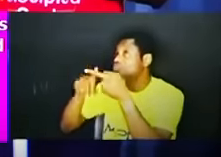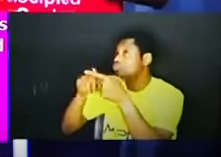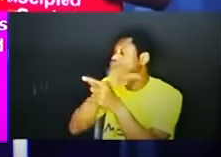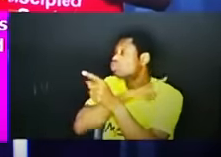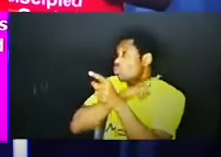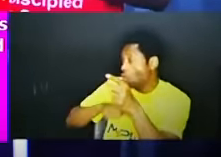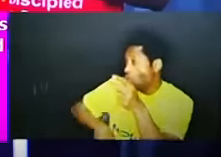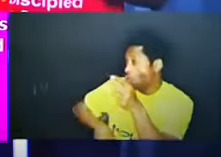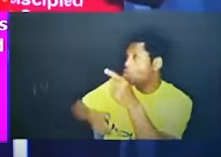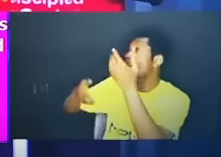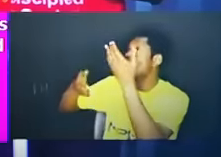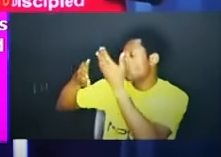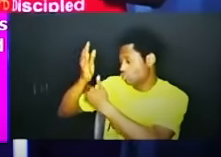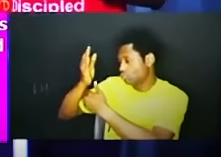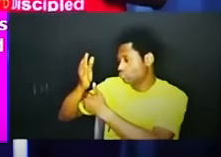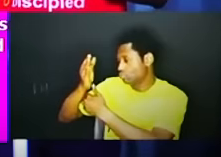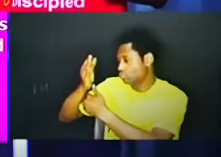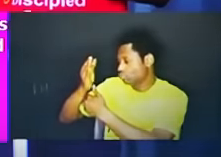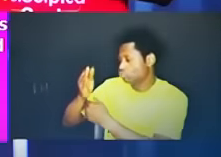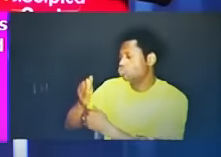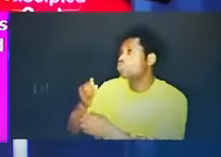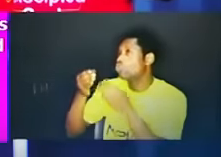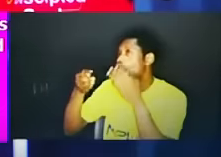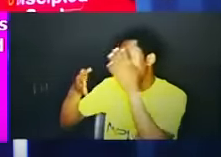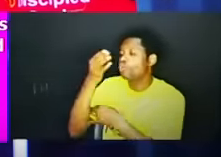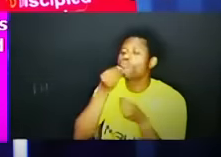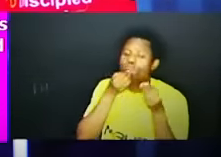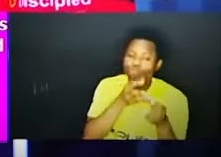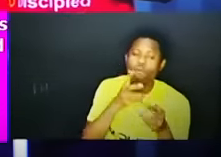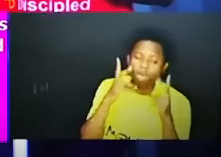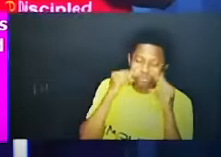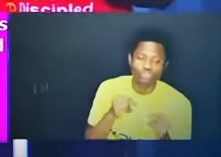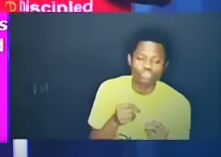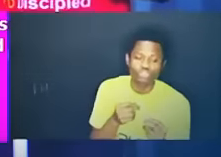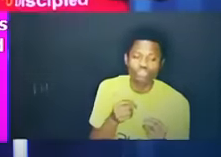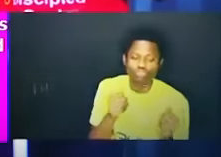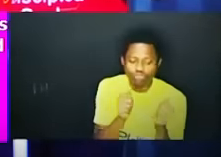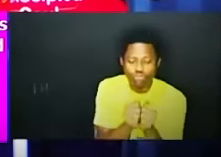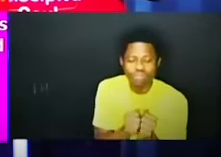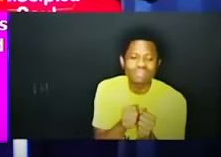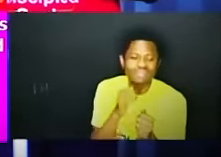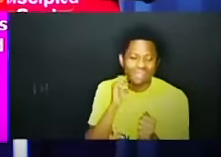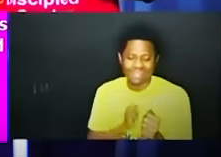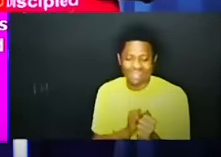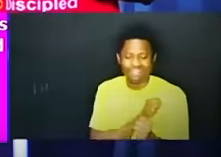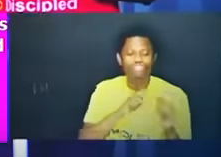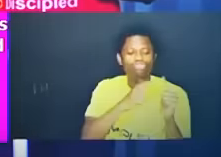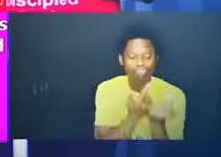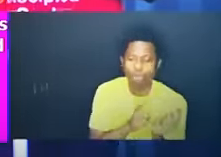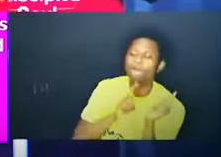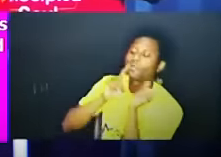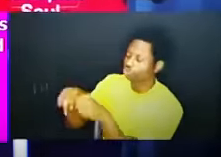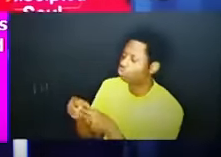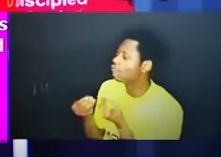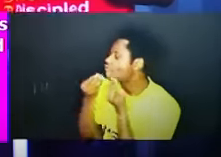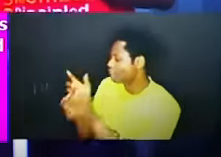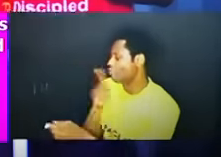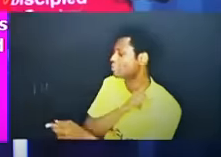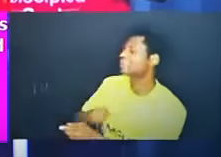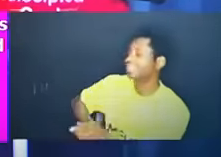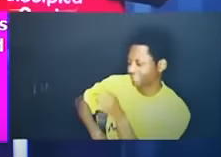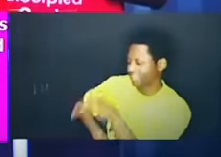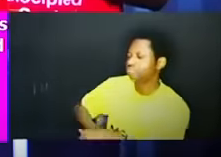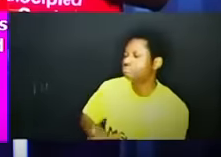woni Israel mpenifo no enko Misrim hene enchen enko kanchire no se Ewurade Hebrewfo Nyankopon no abesia yen enti